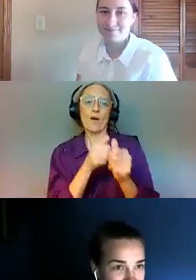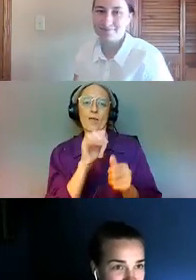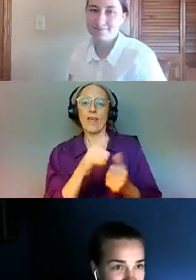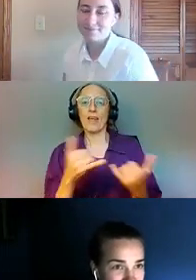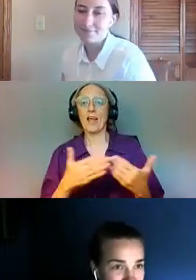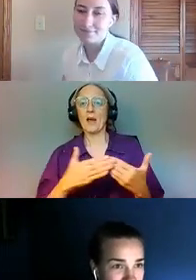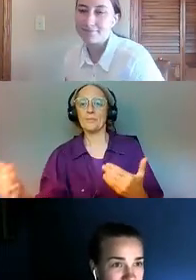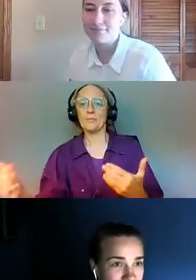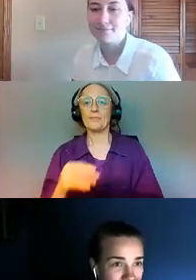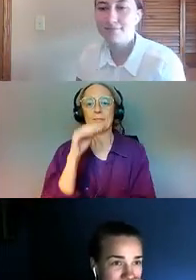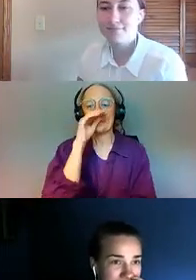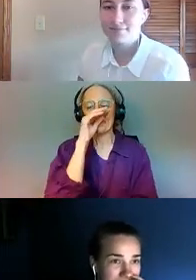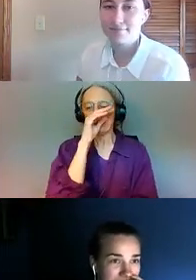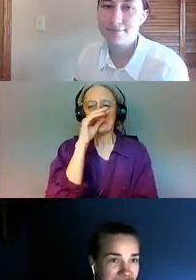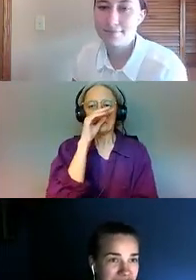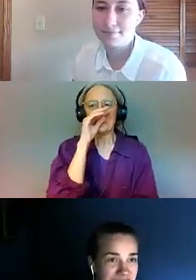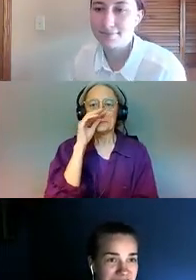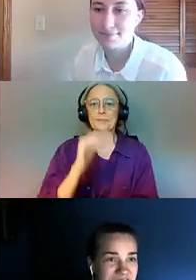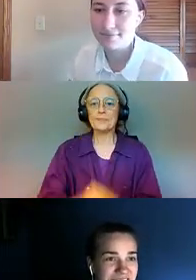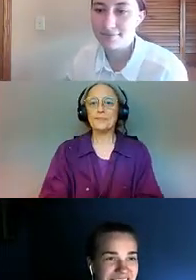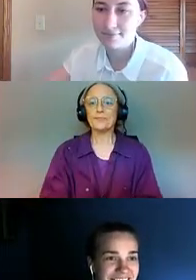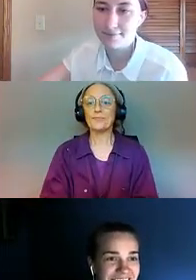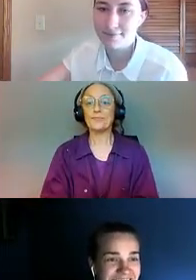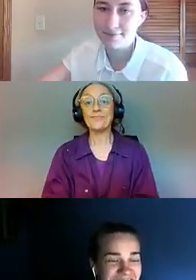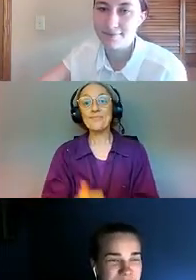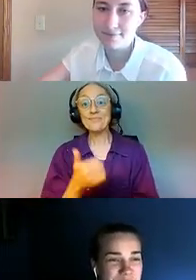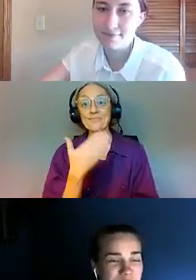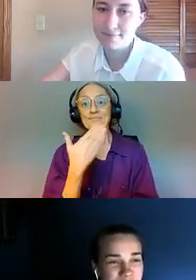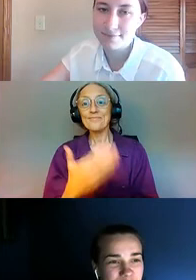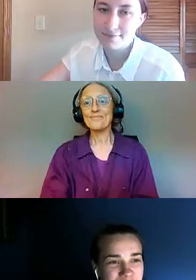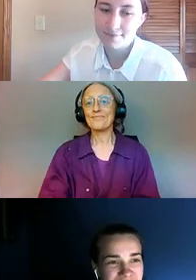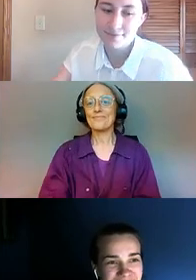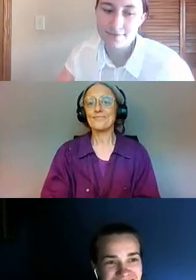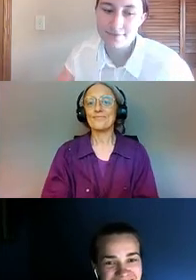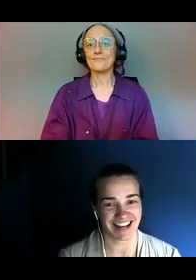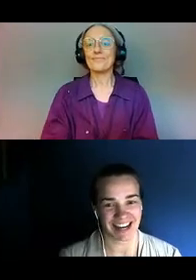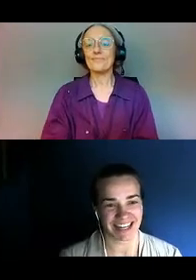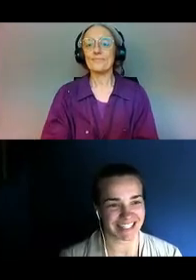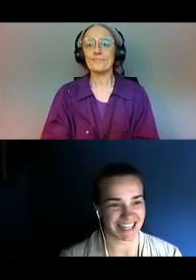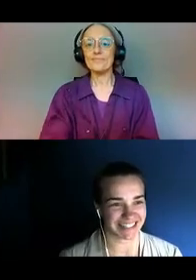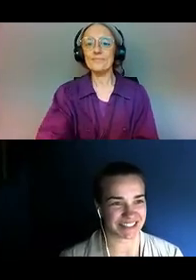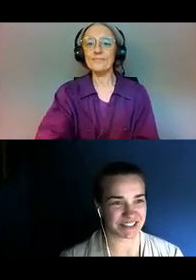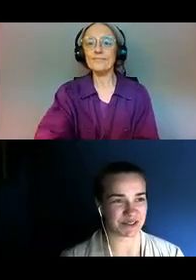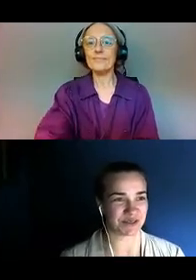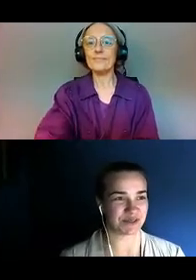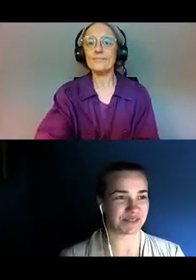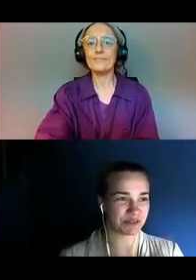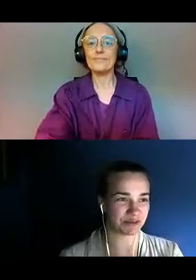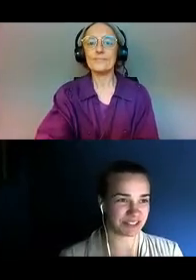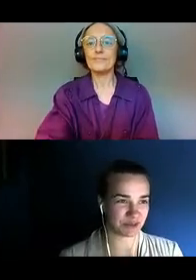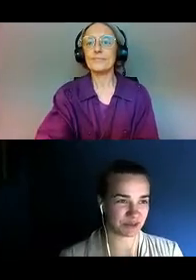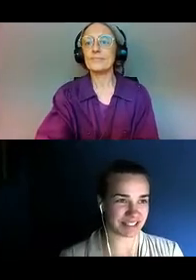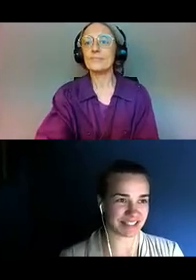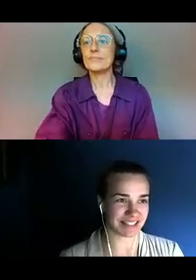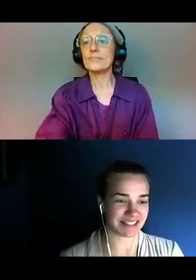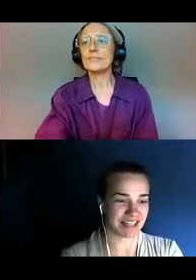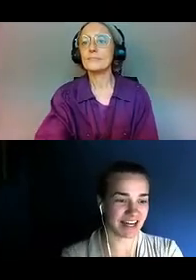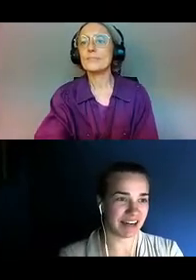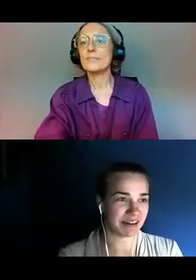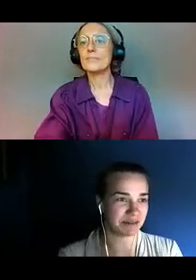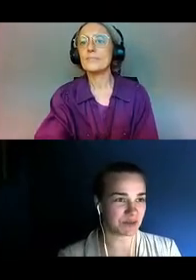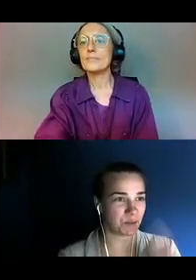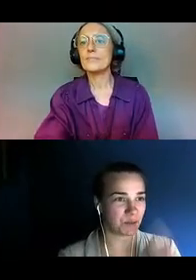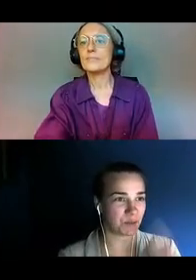Thank you. Before I get into the